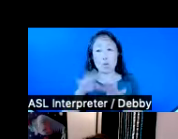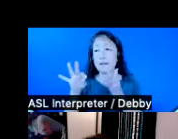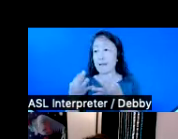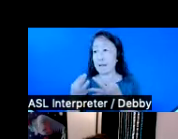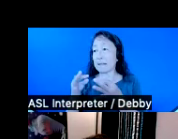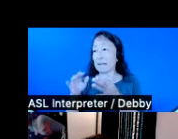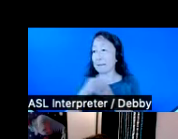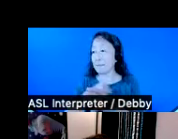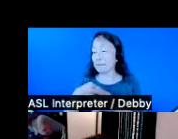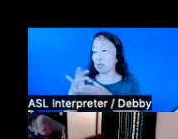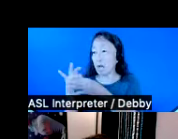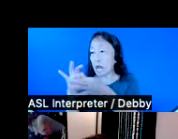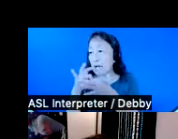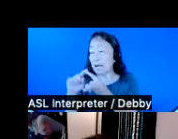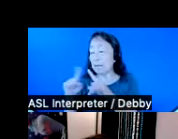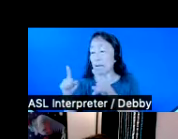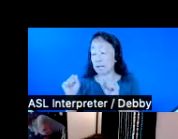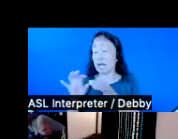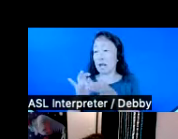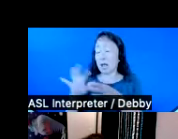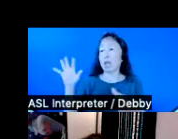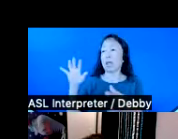and familial roles.